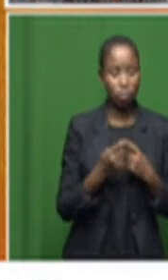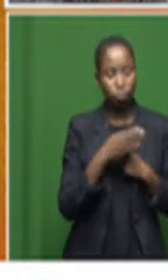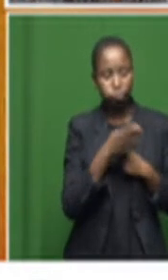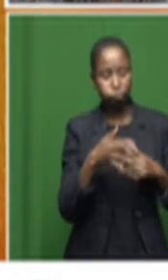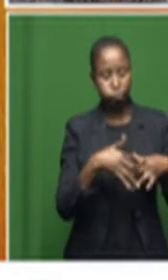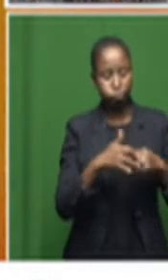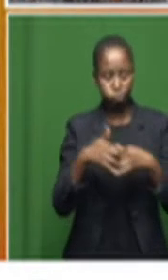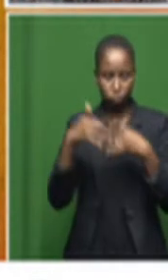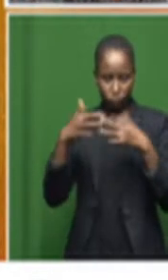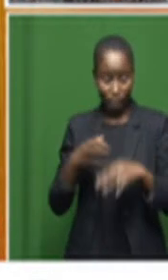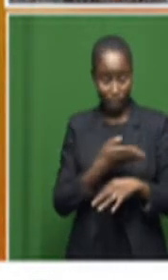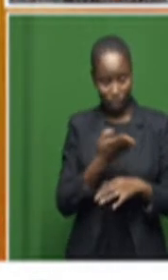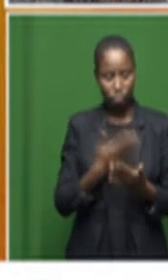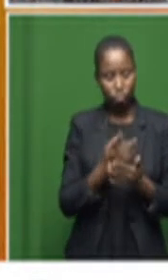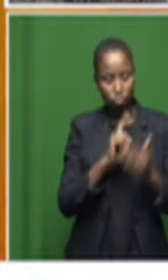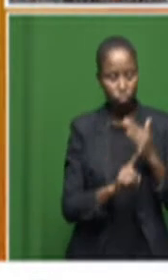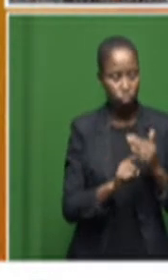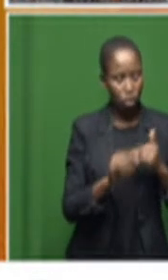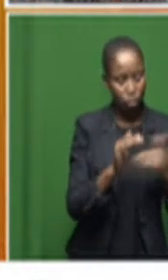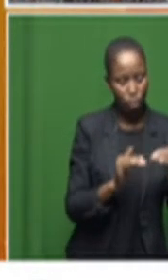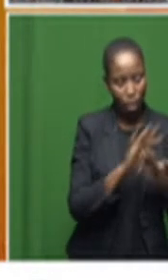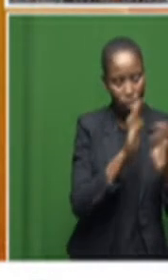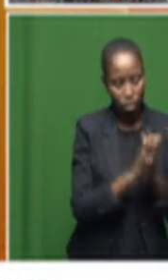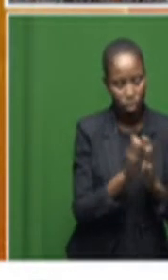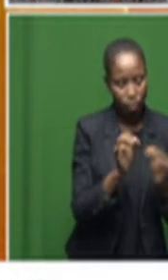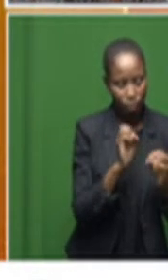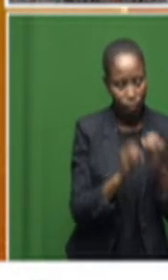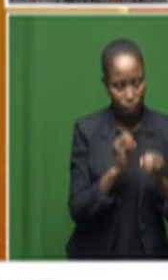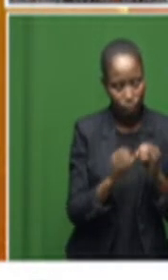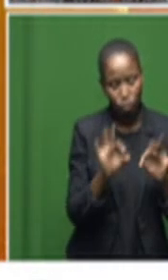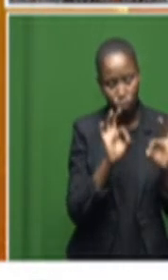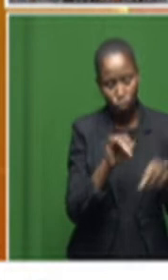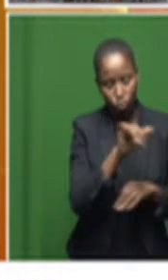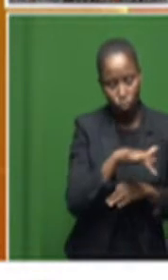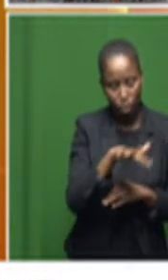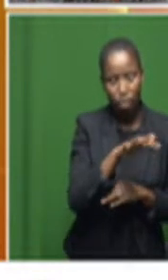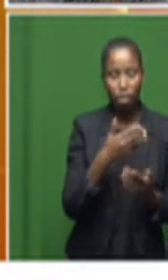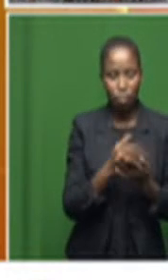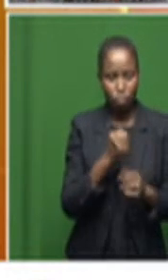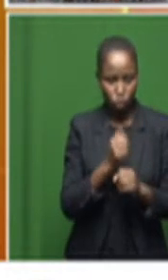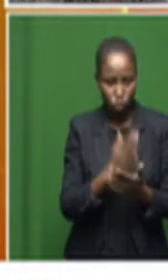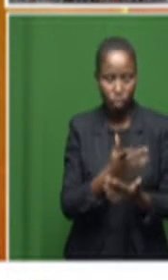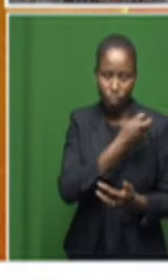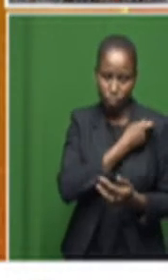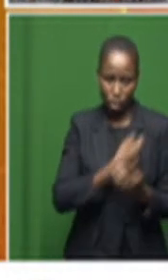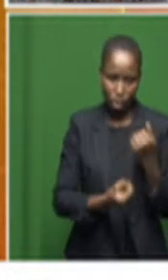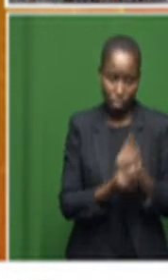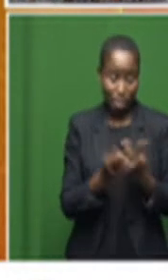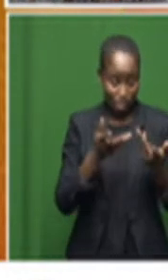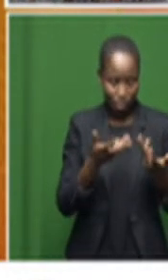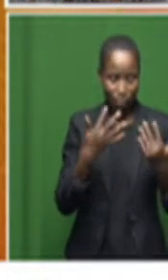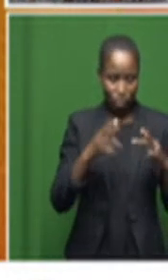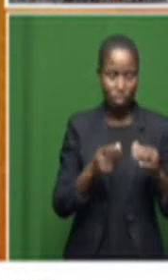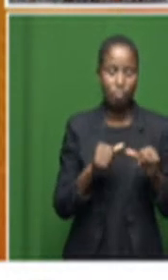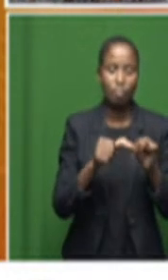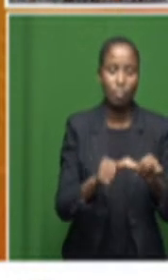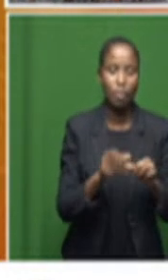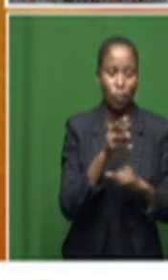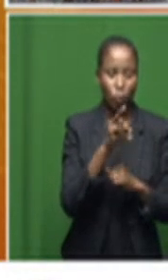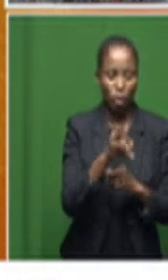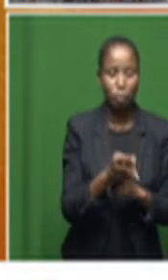would then go and prepare the site and ensure that registration happened. And that approach was taken forward. So from